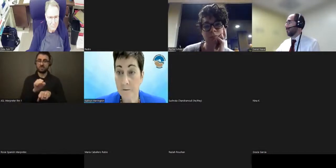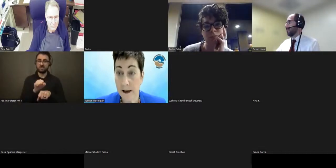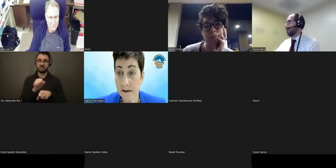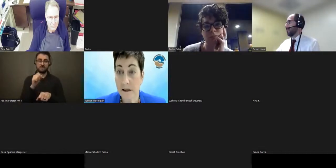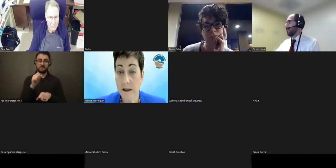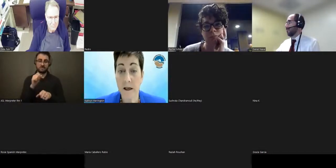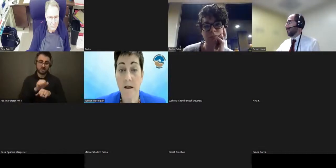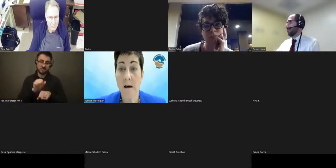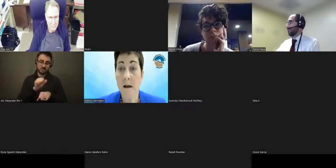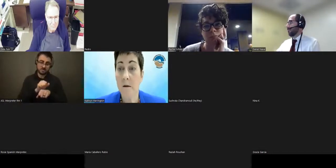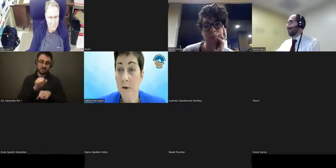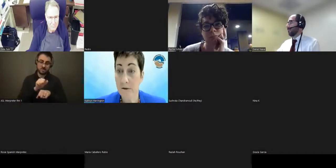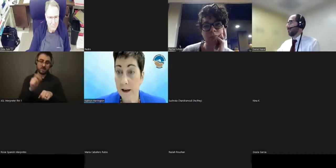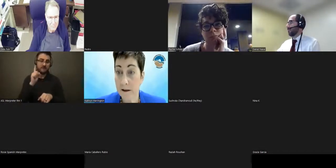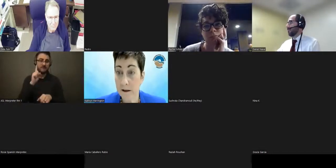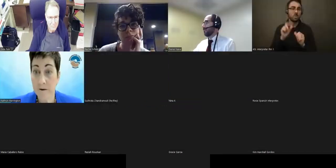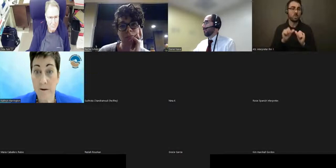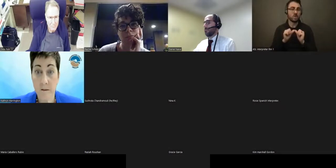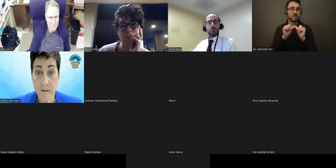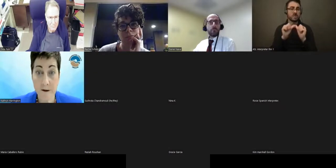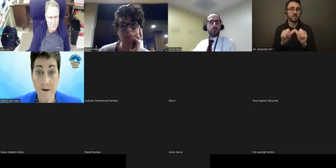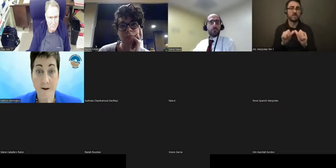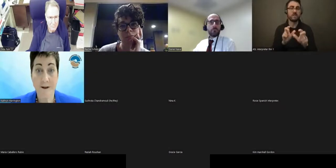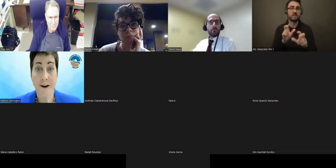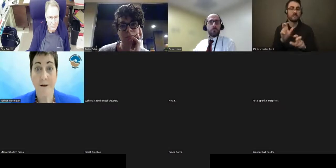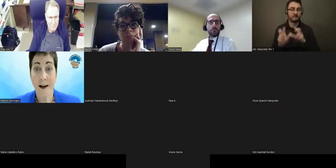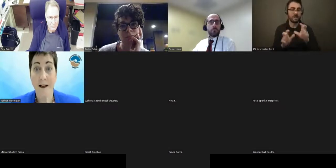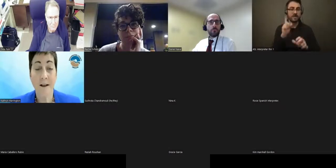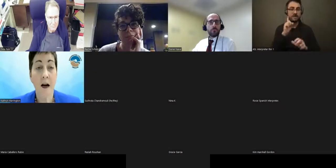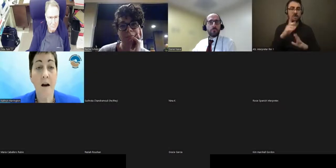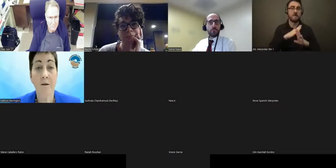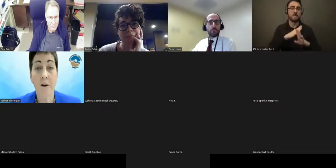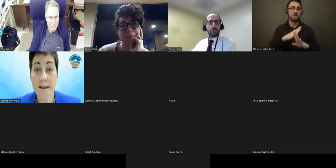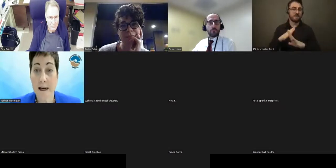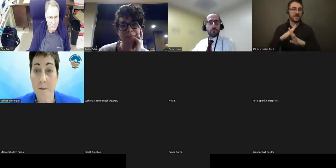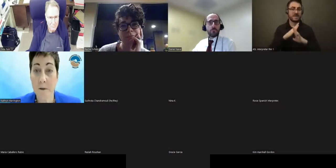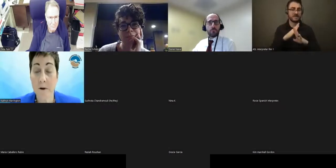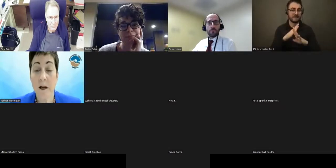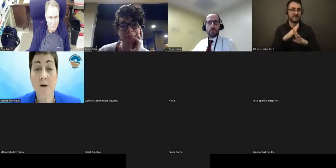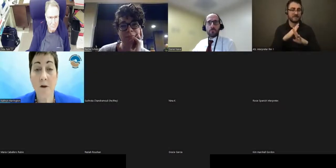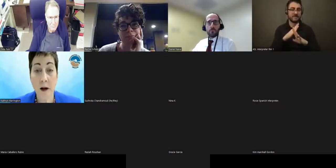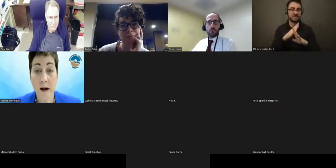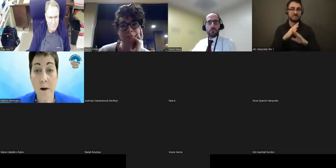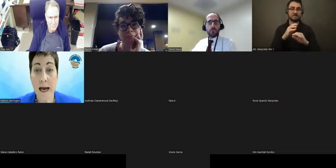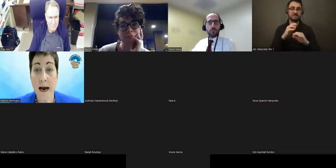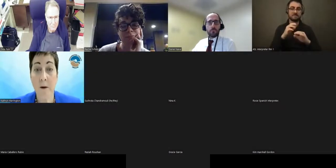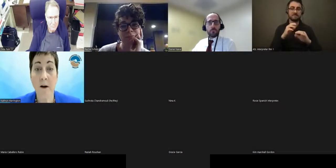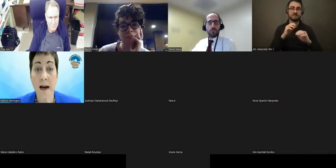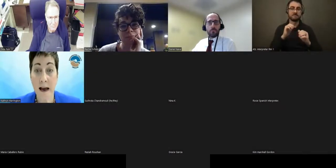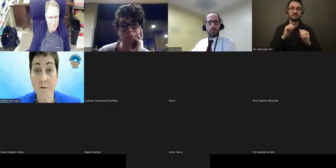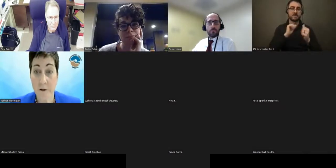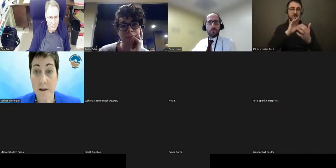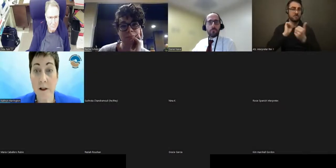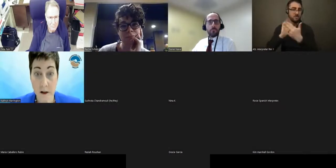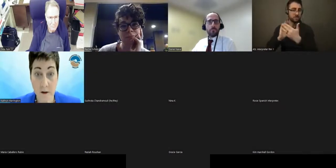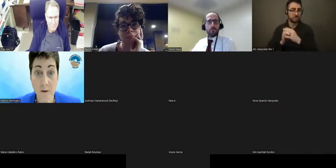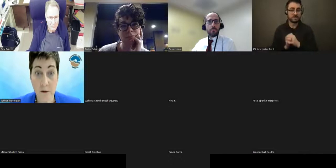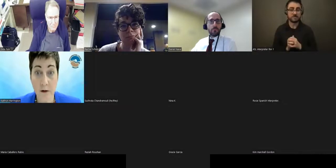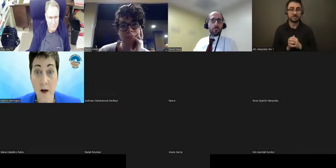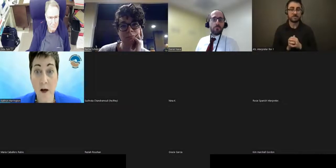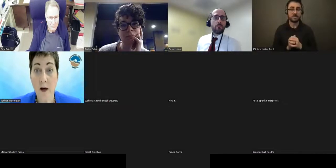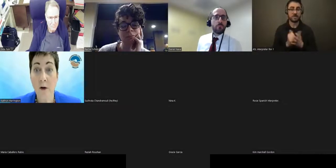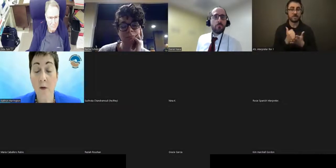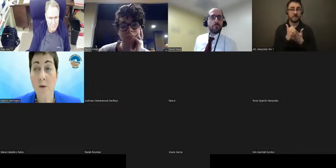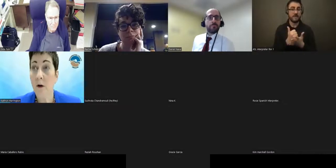to invest in preventive measures, right? For example, to help our at-risk